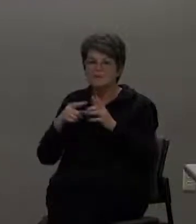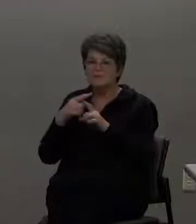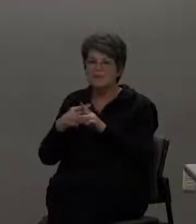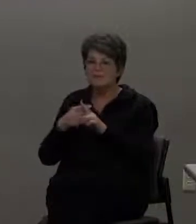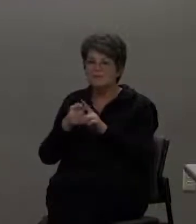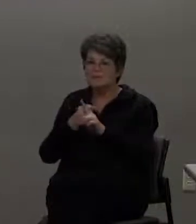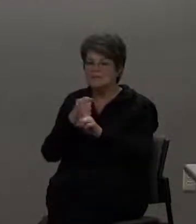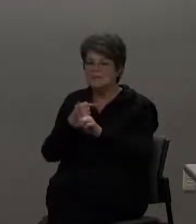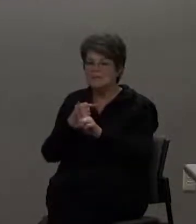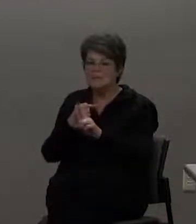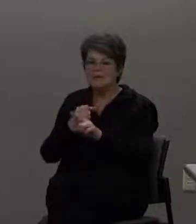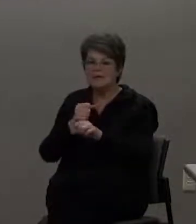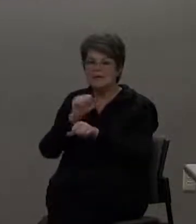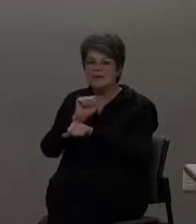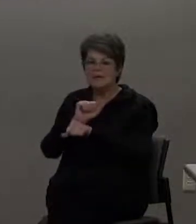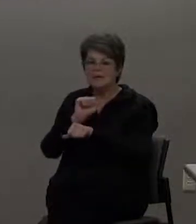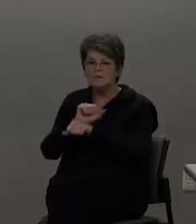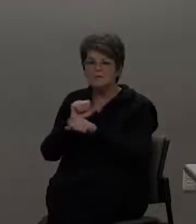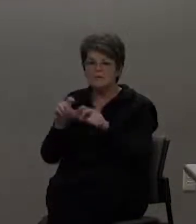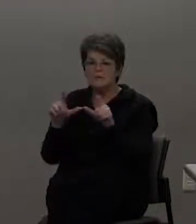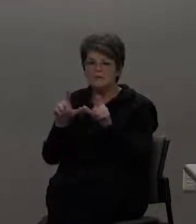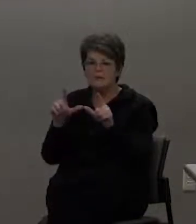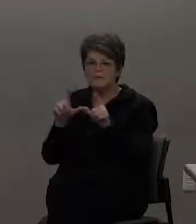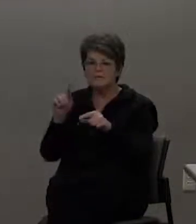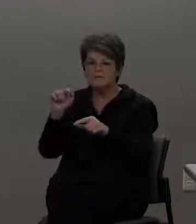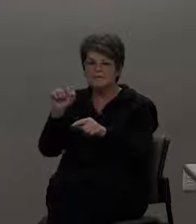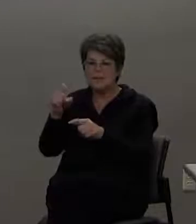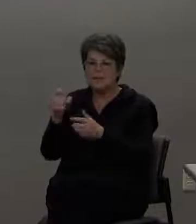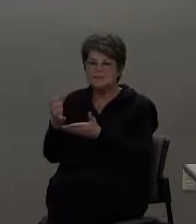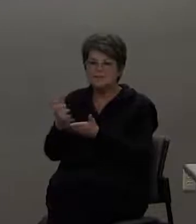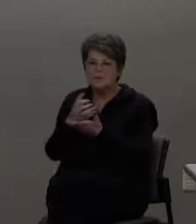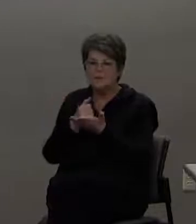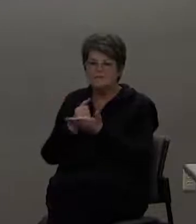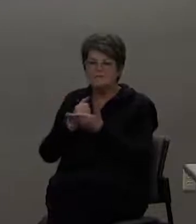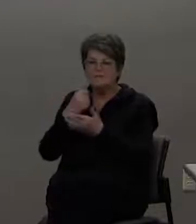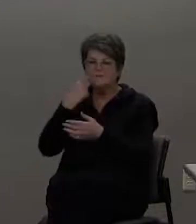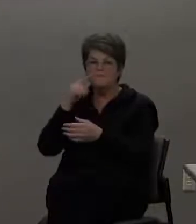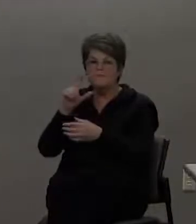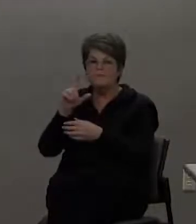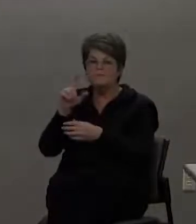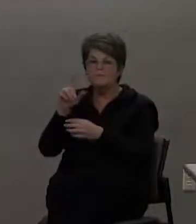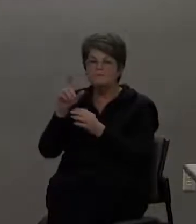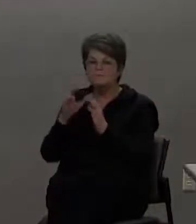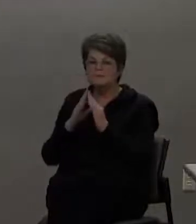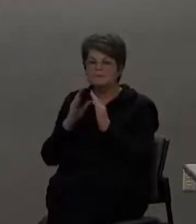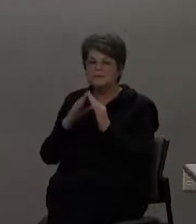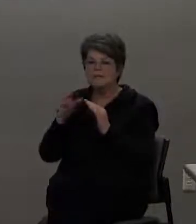positively impact the occupational license tax revenue for Boyle County and the City of Danville.